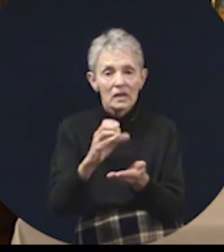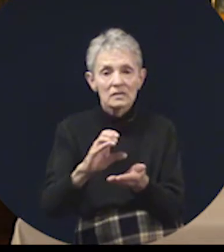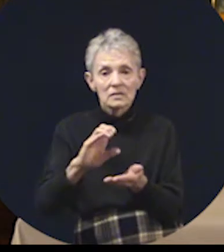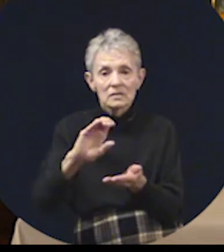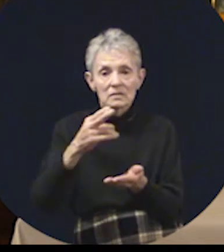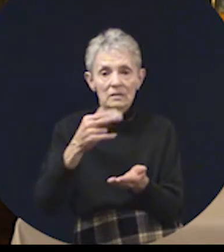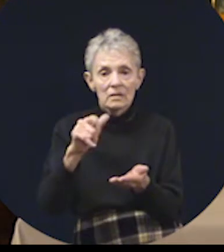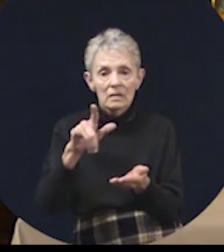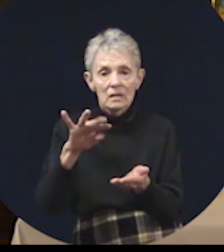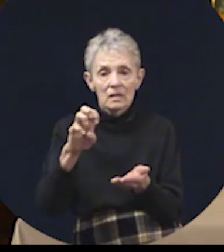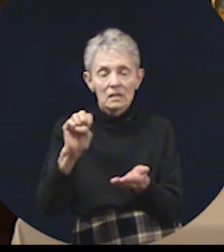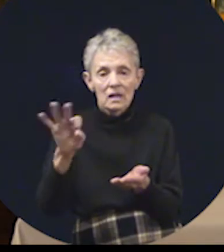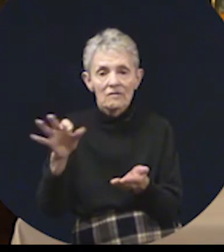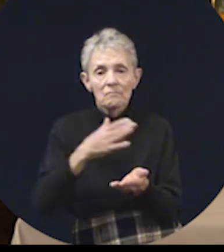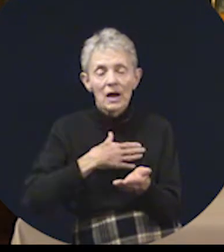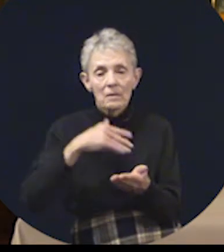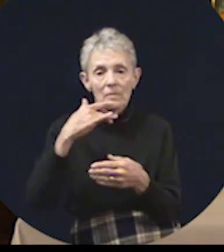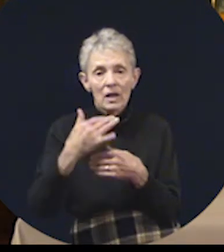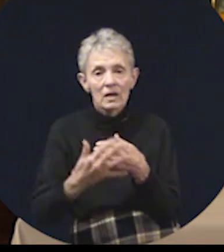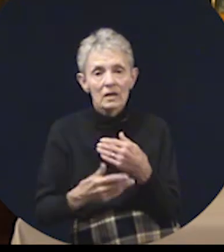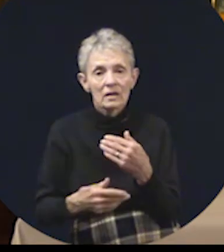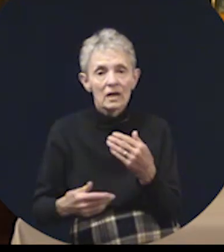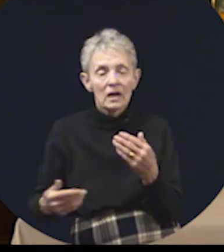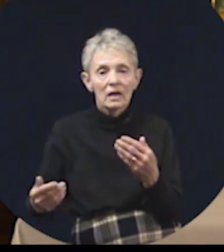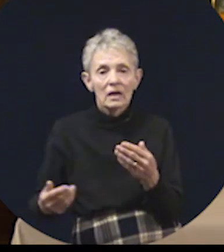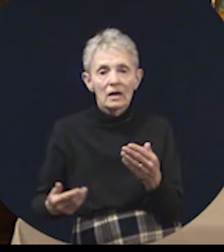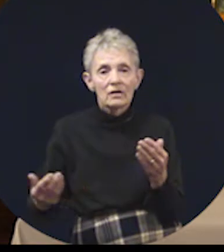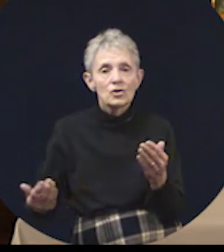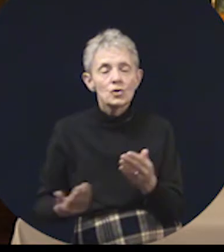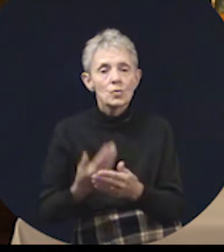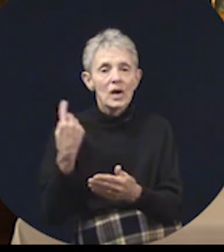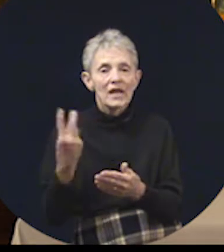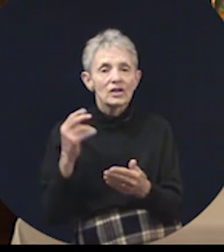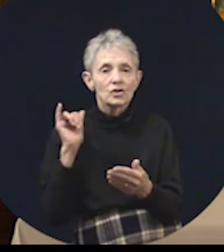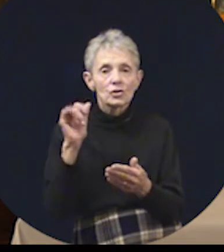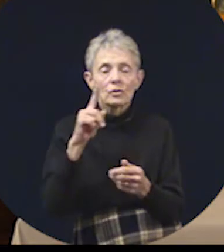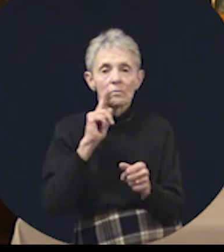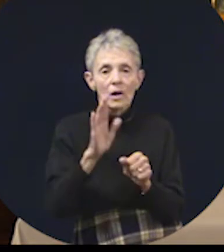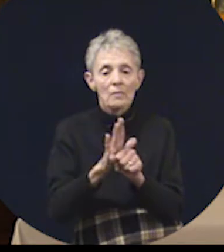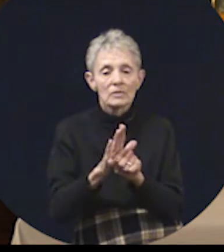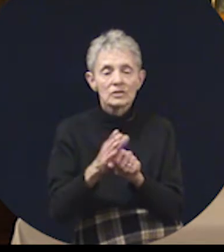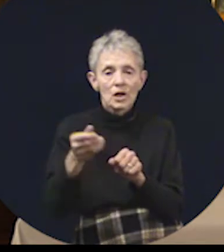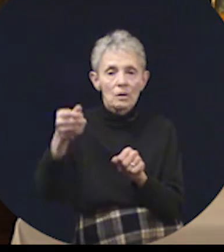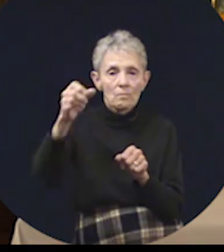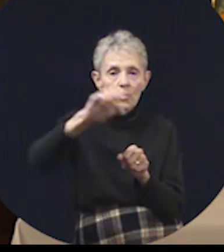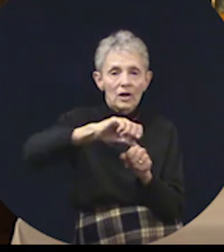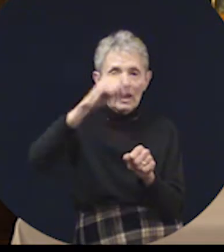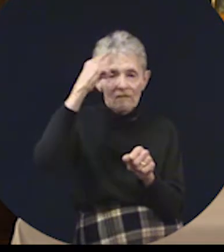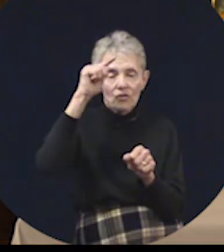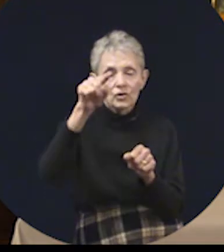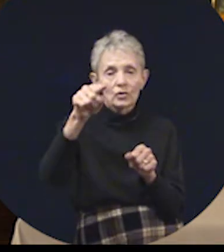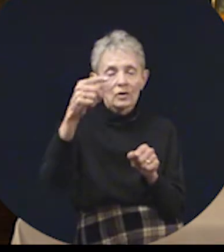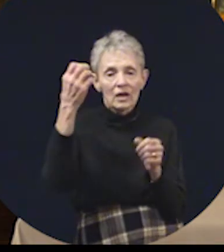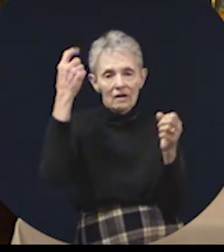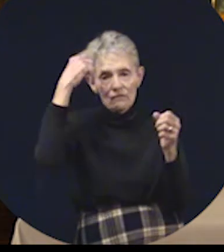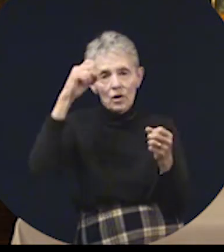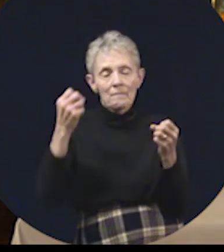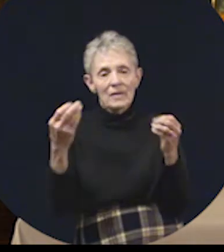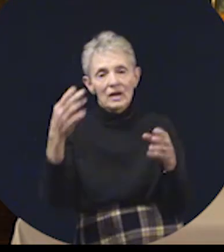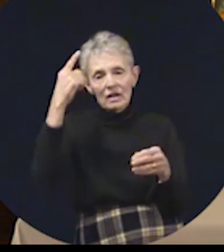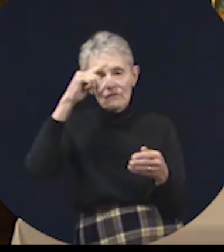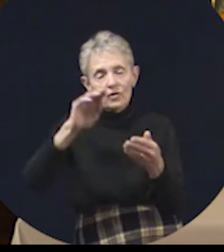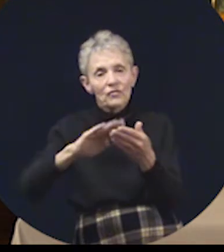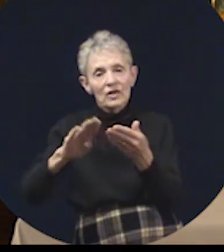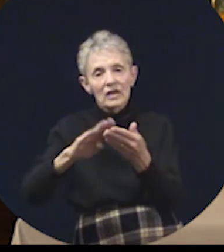the blood of the new and eternal covenant, which will be poured out for you and for many for the forgiveness of sins.